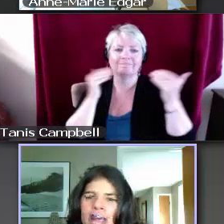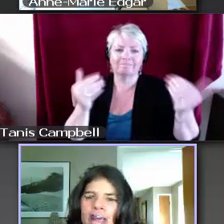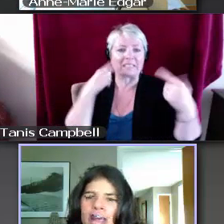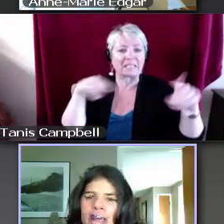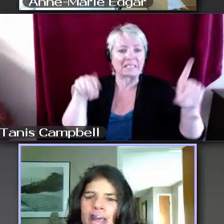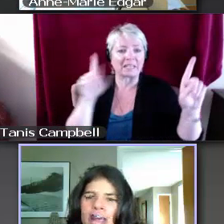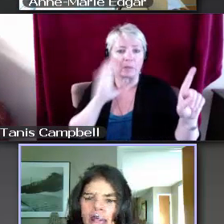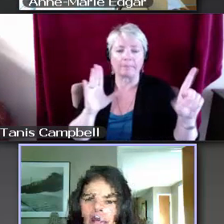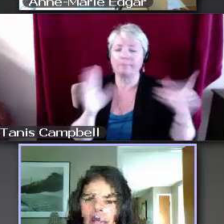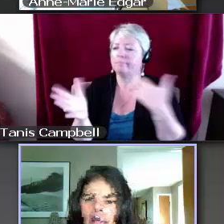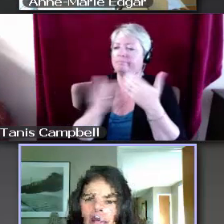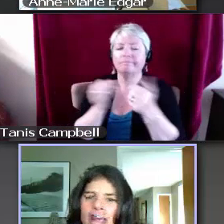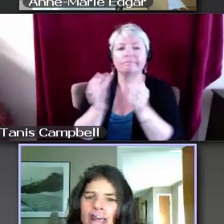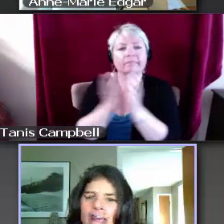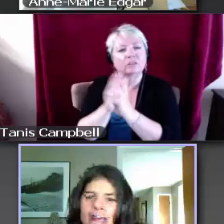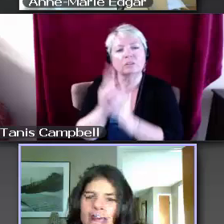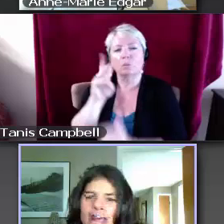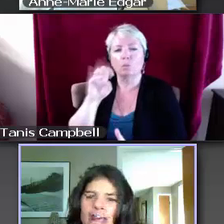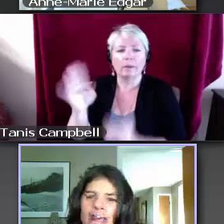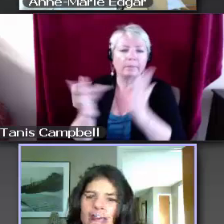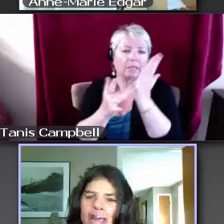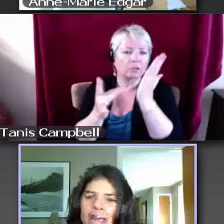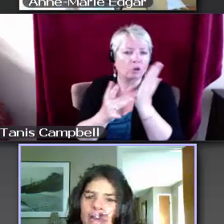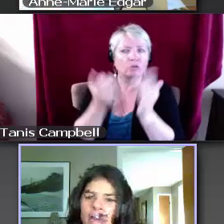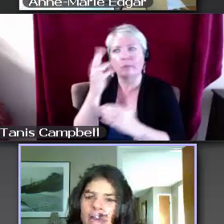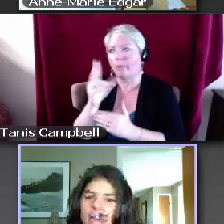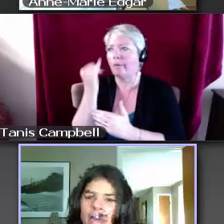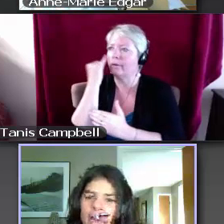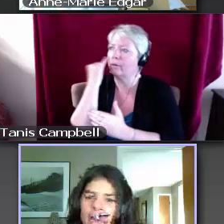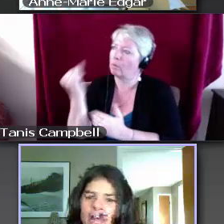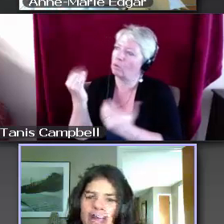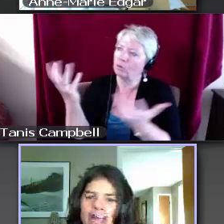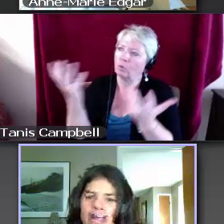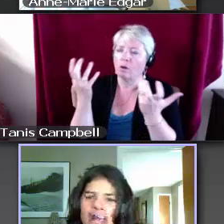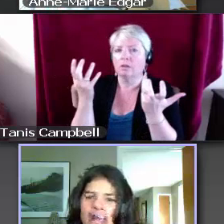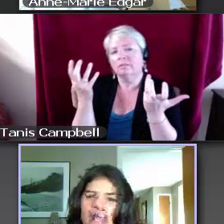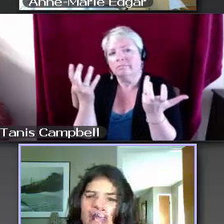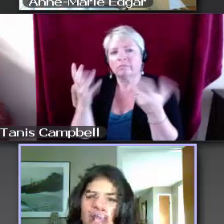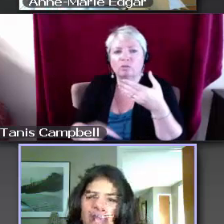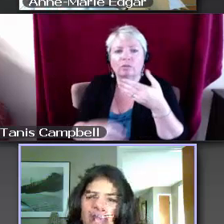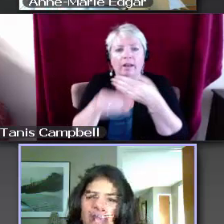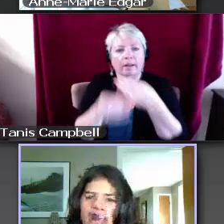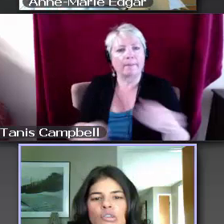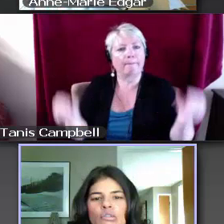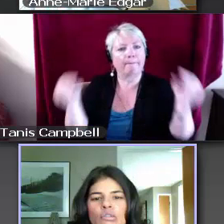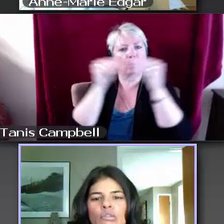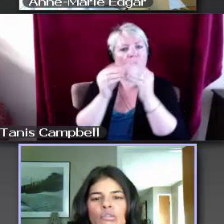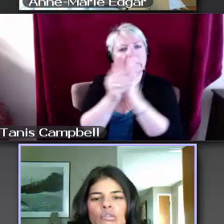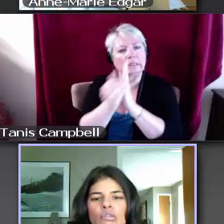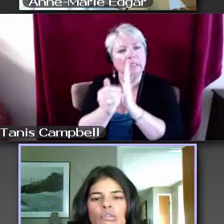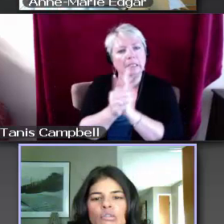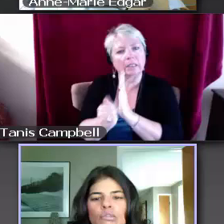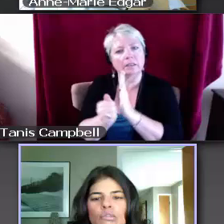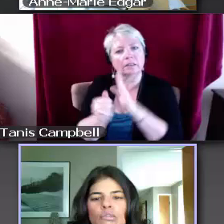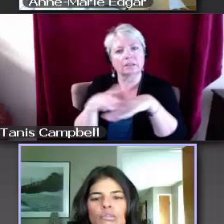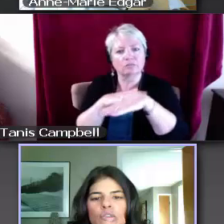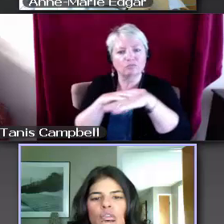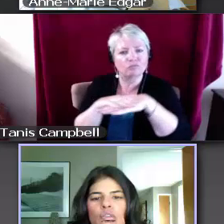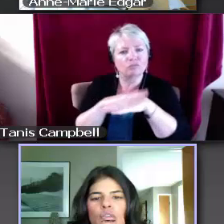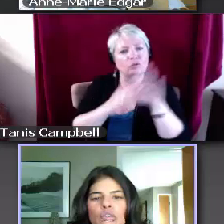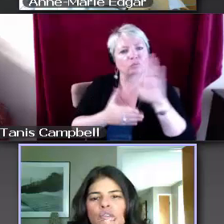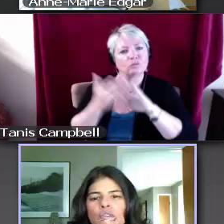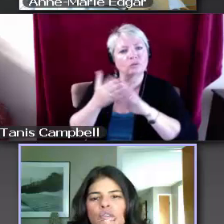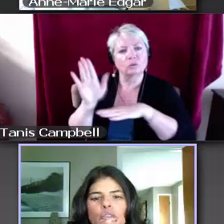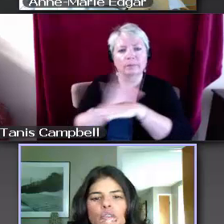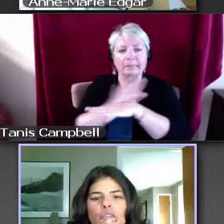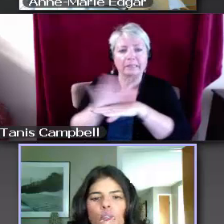web technology in particular, or whether you just want to have more ability to run your own business